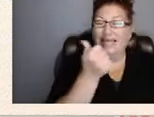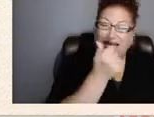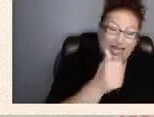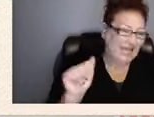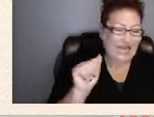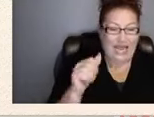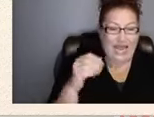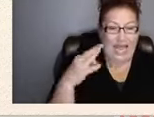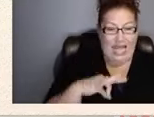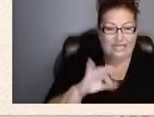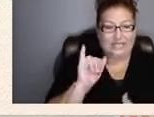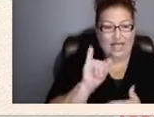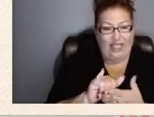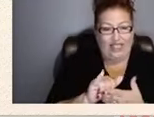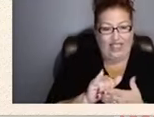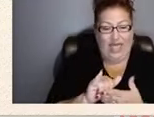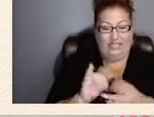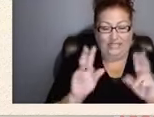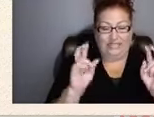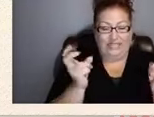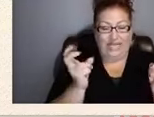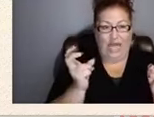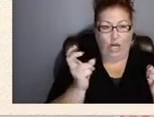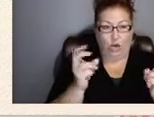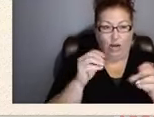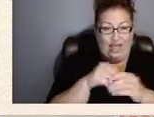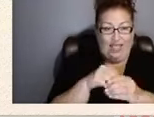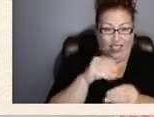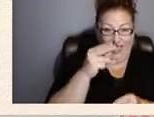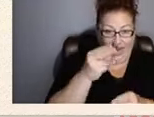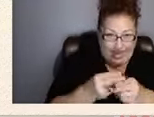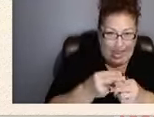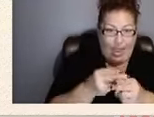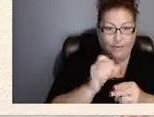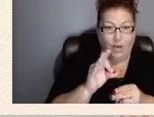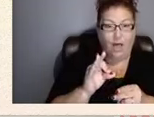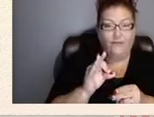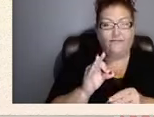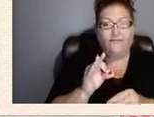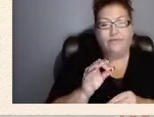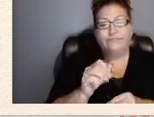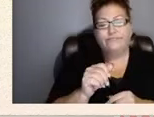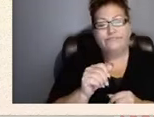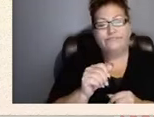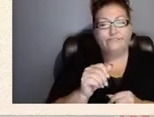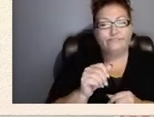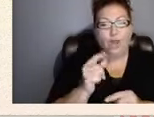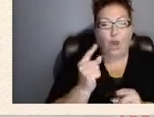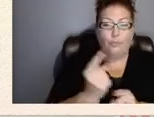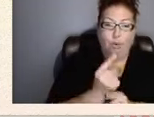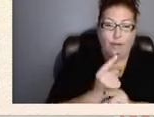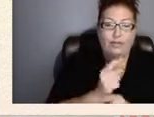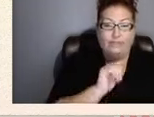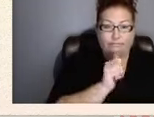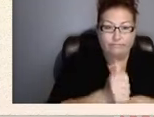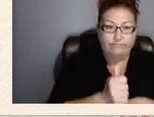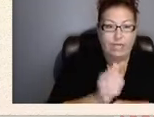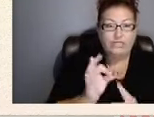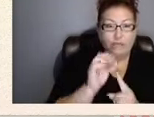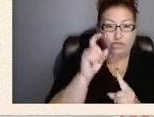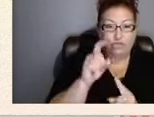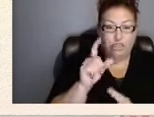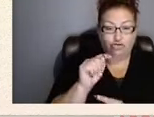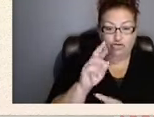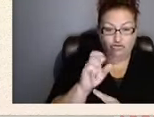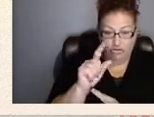is titled in the name of a properly drafted special needs trust will